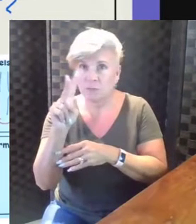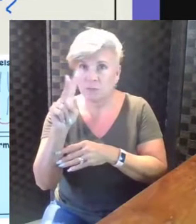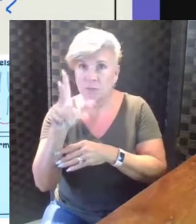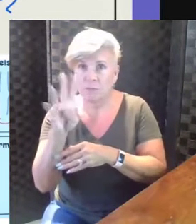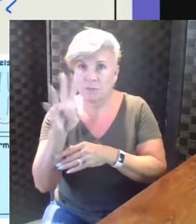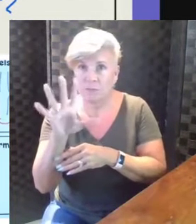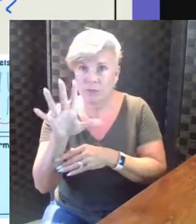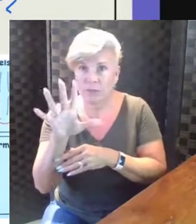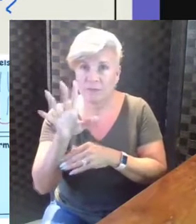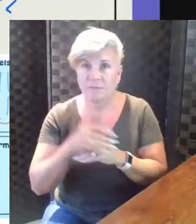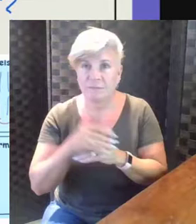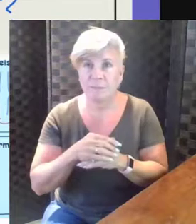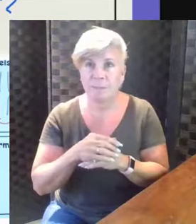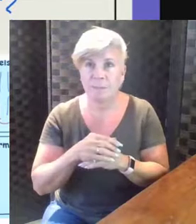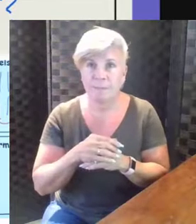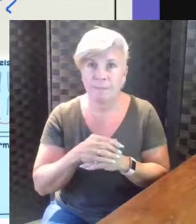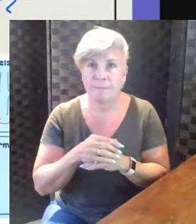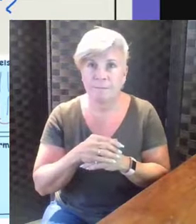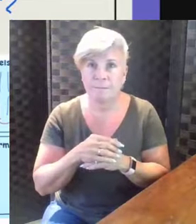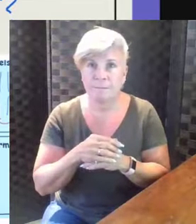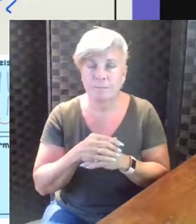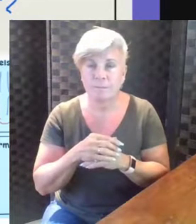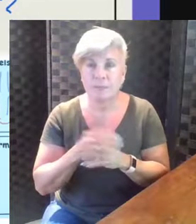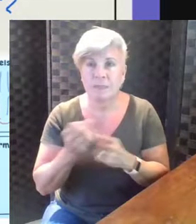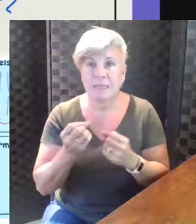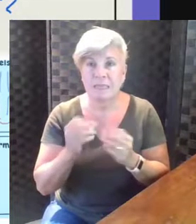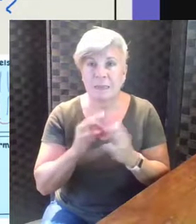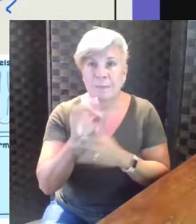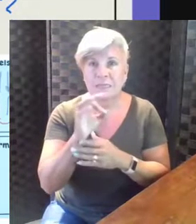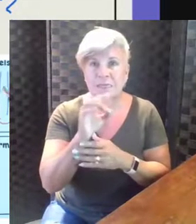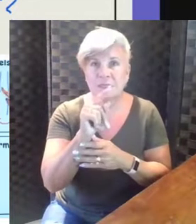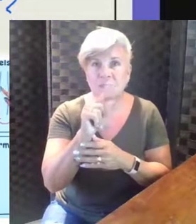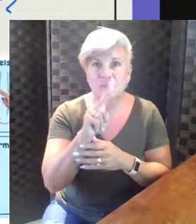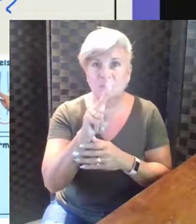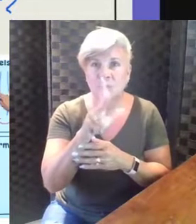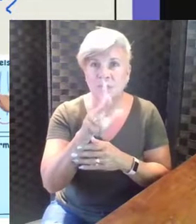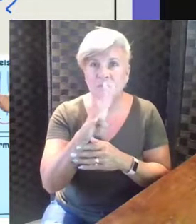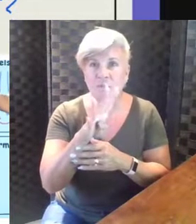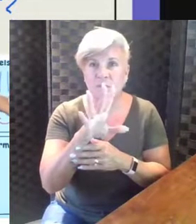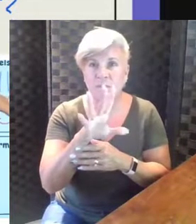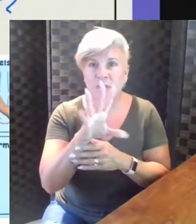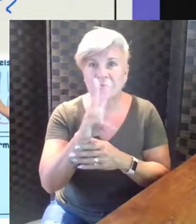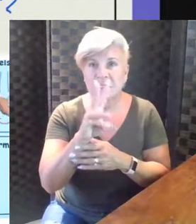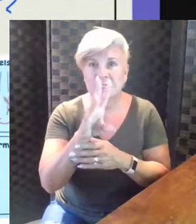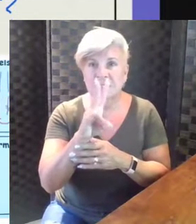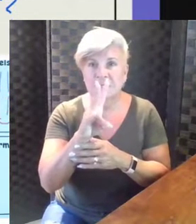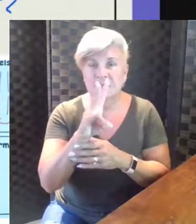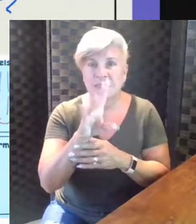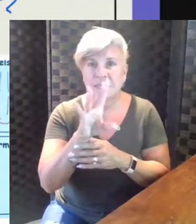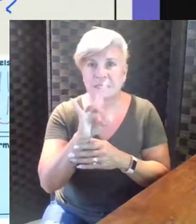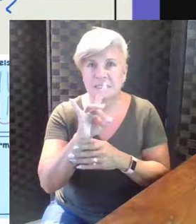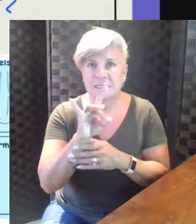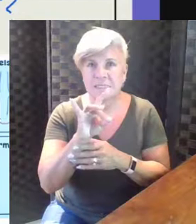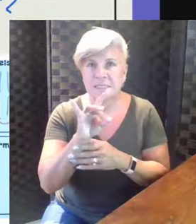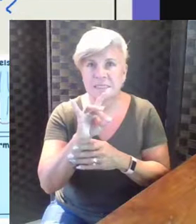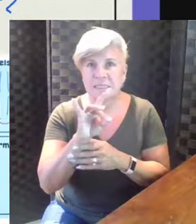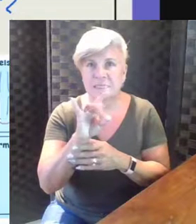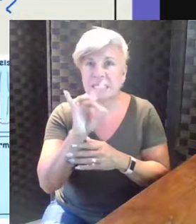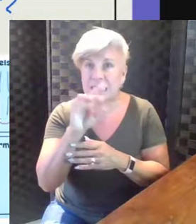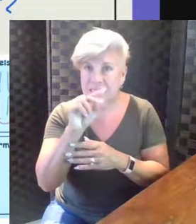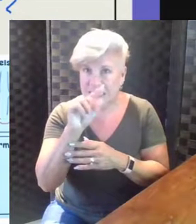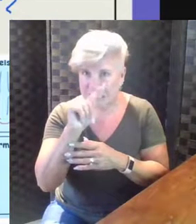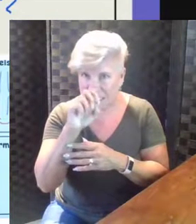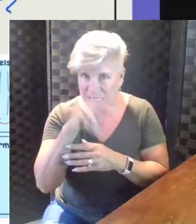3, 4, 5. And I can count my 10s. 1, 2, 3, 4, 5, 6, 7, 8